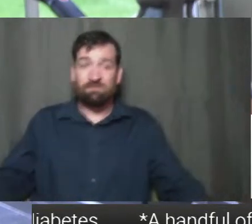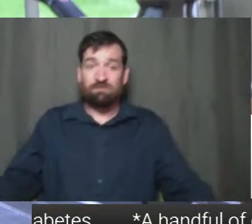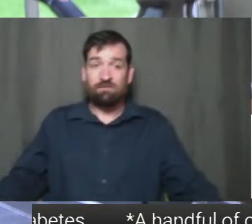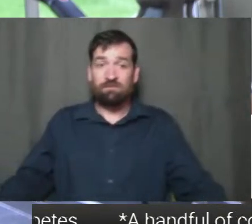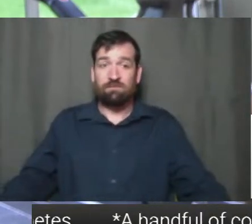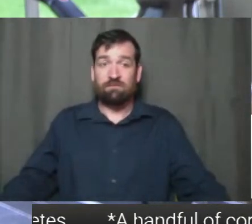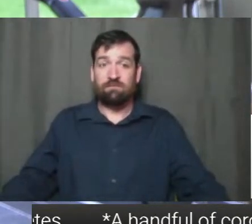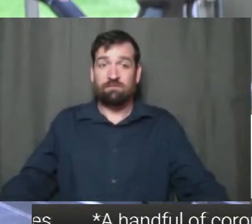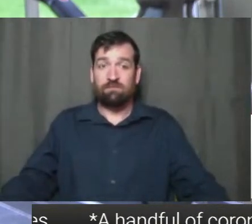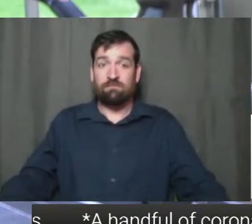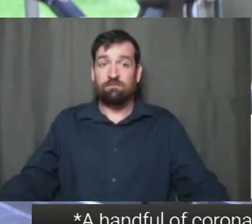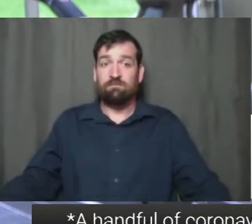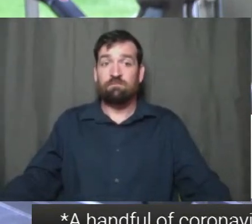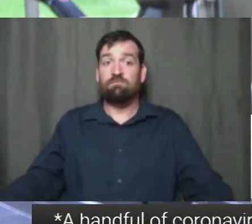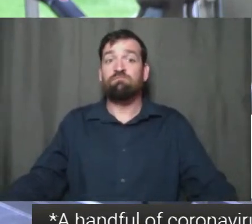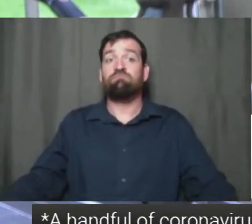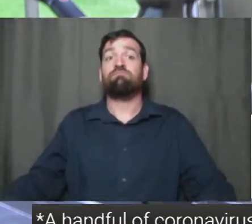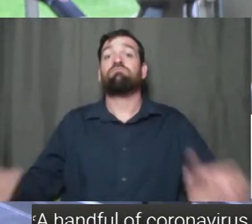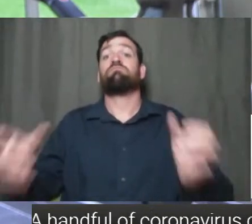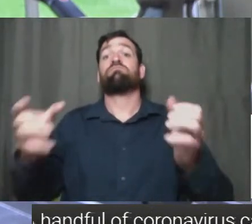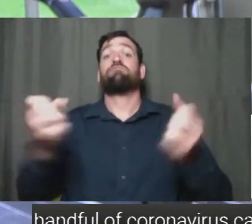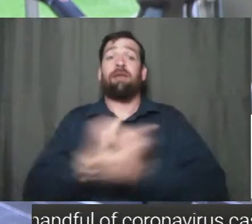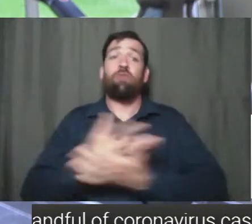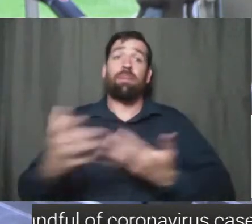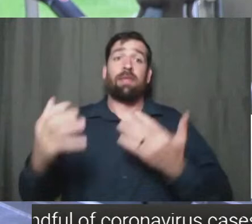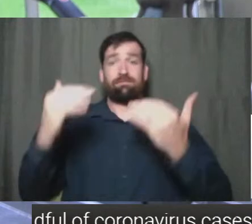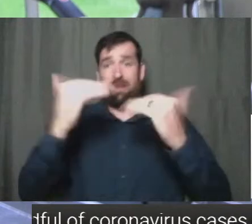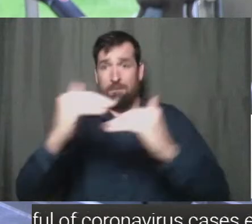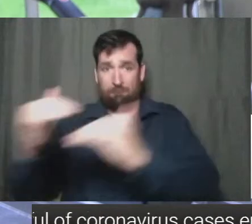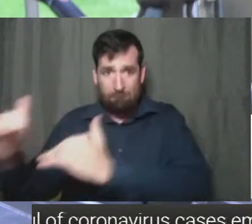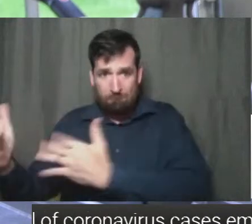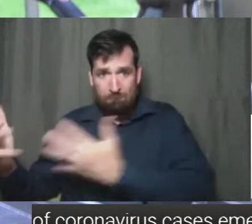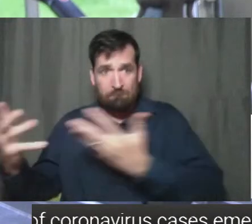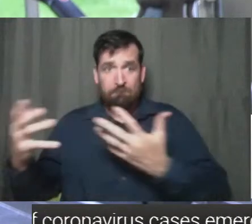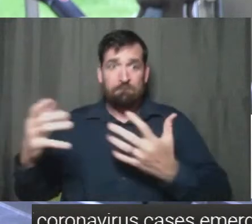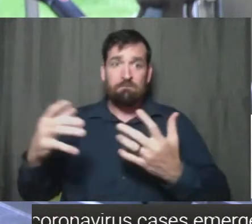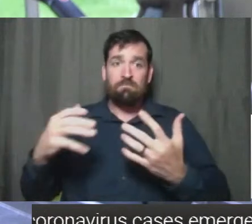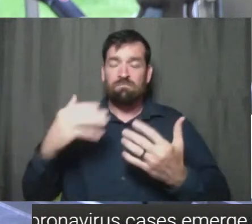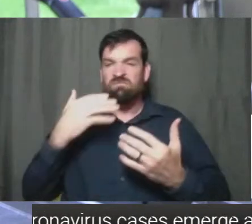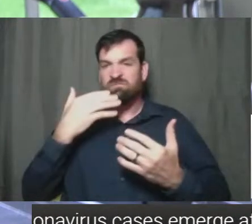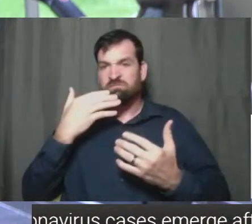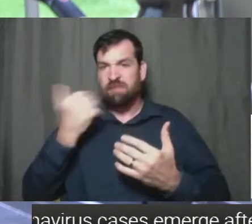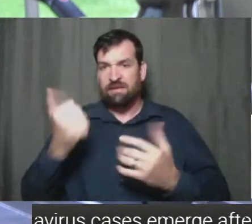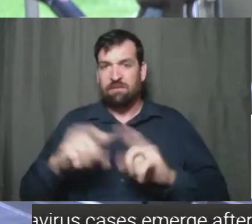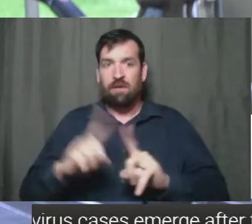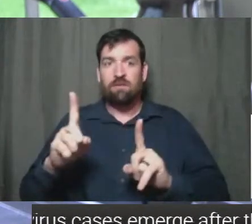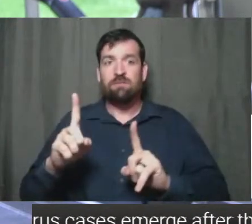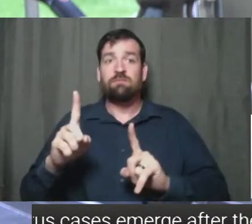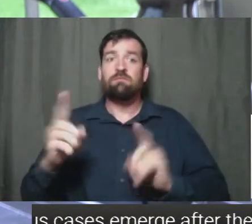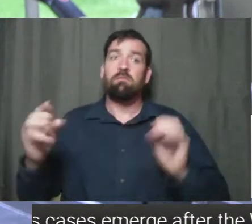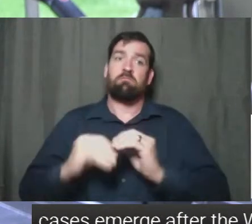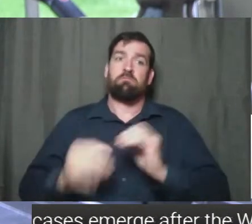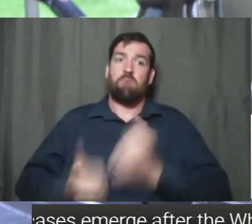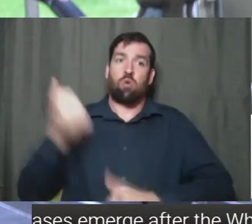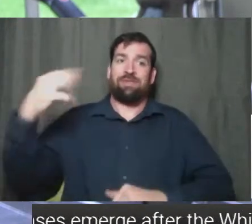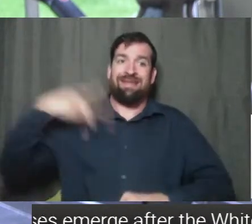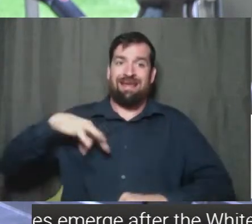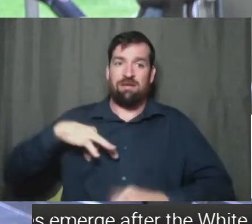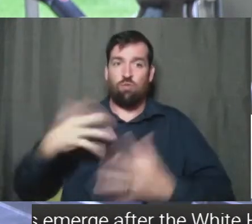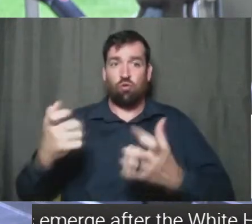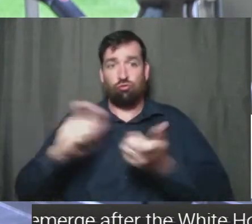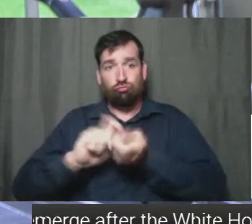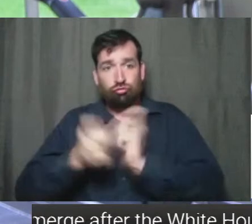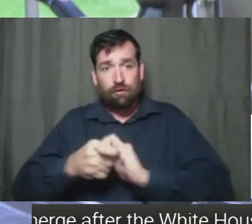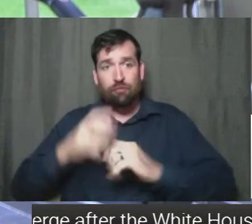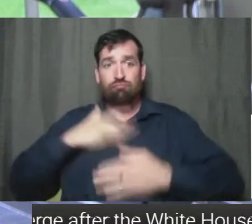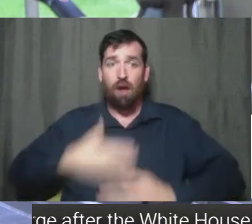is okay, all right? But obviously, if you want to get the most gains from your workout, if you're working out to change your body, to change your physique, you